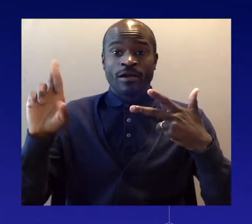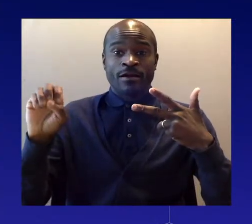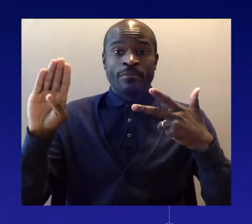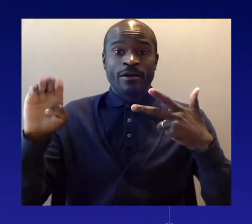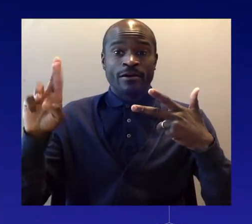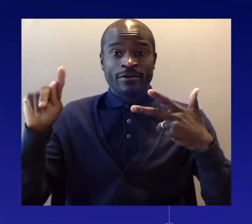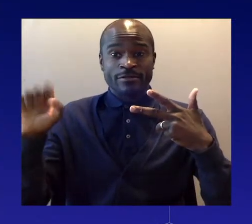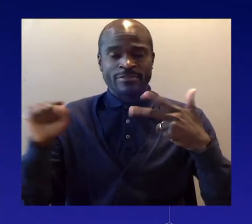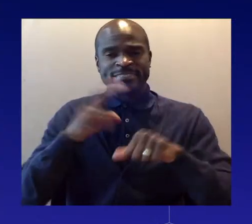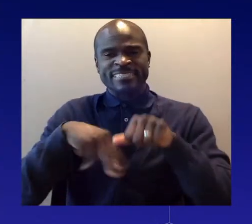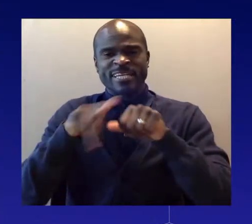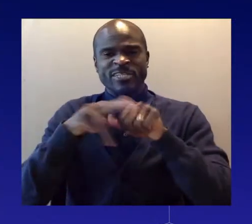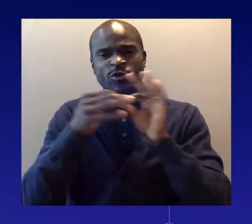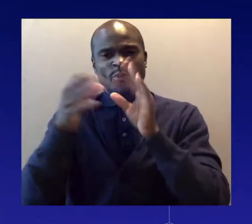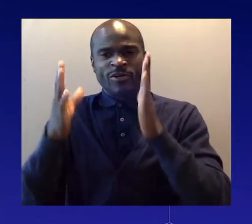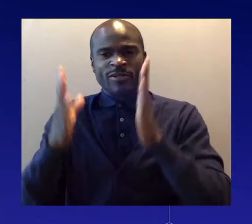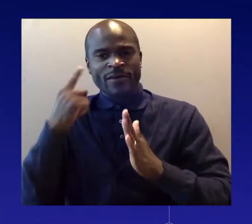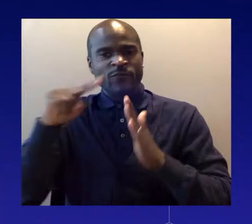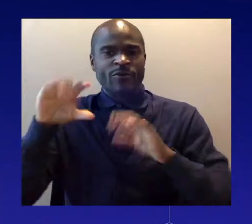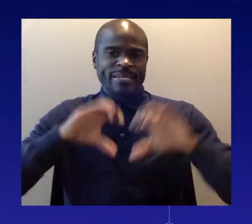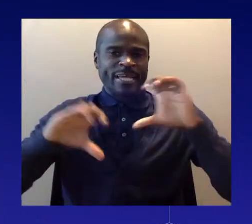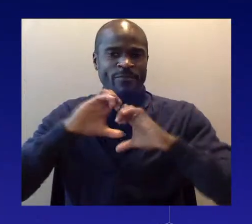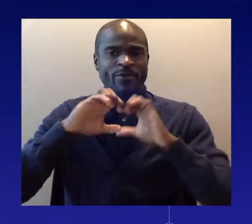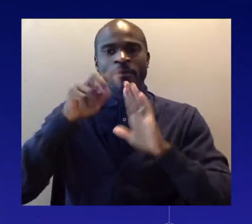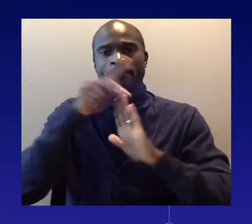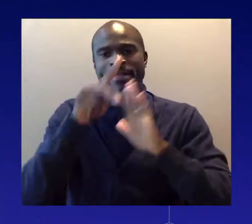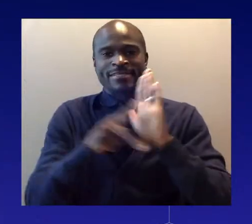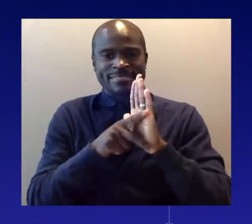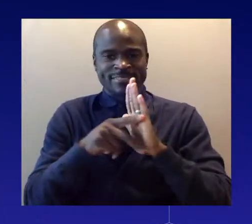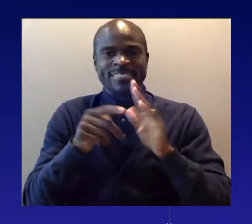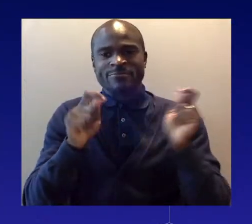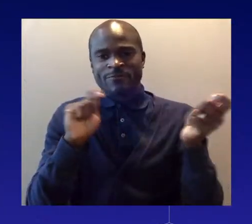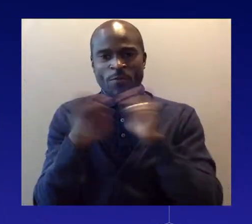Health Alliance for Chemical Policy Reform.